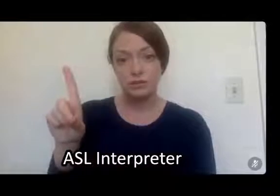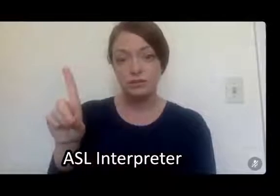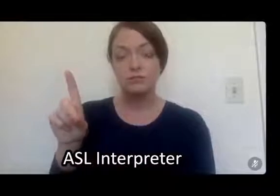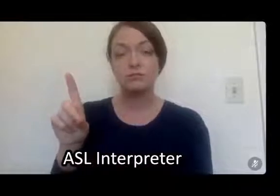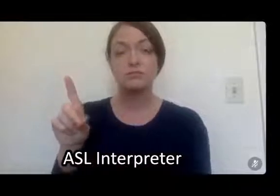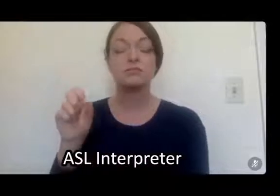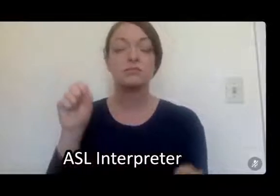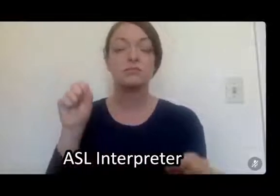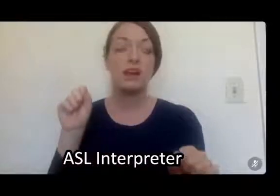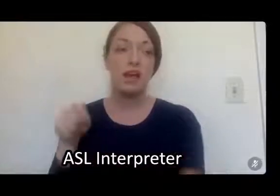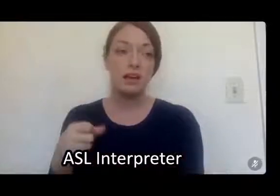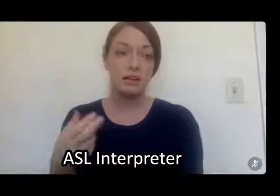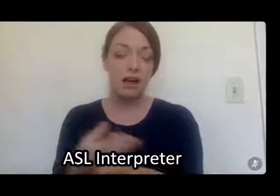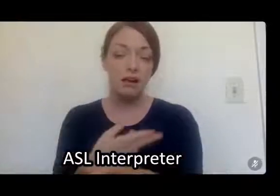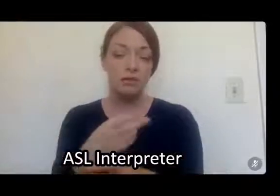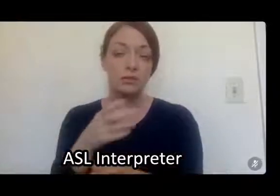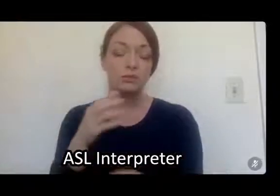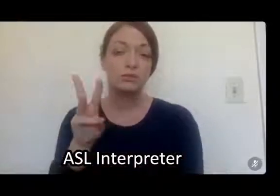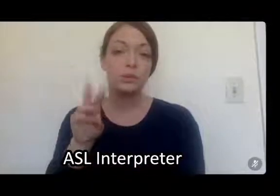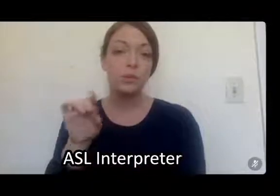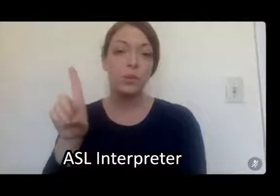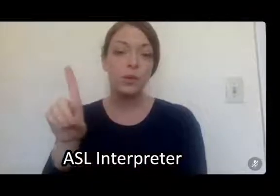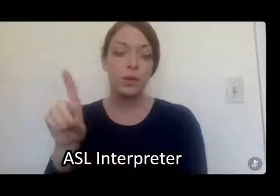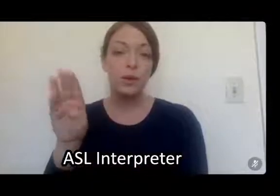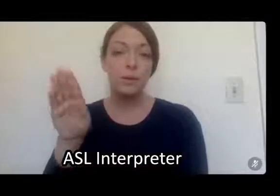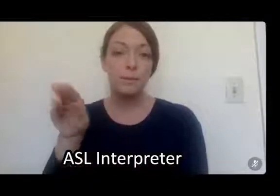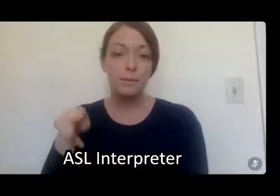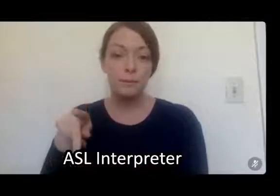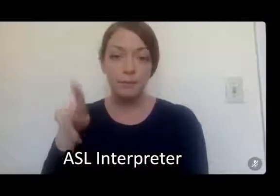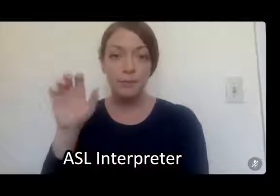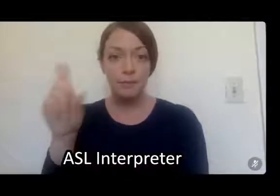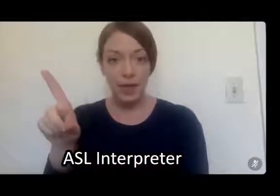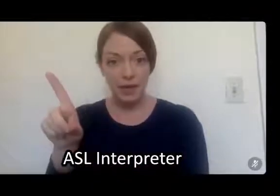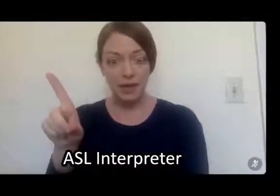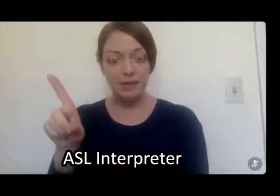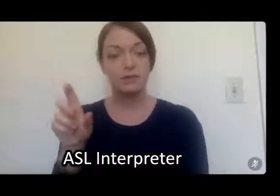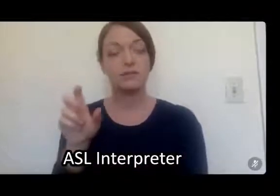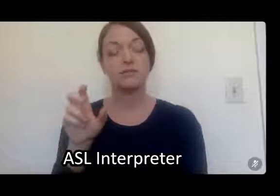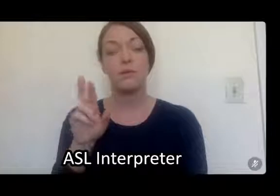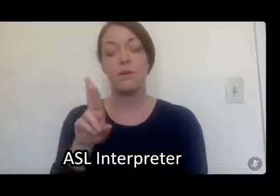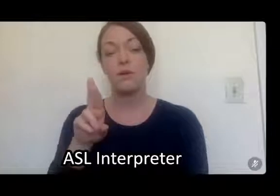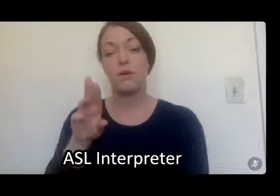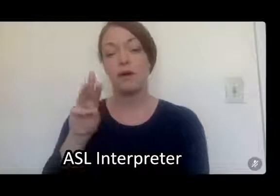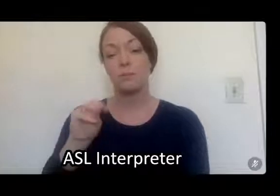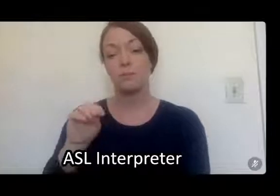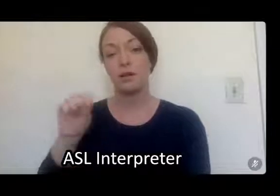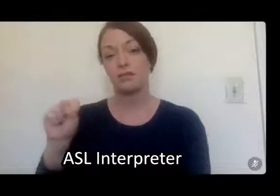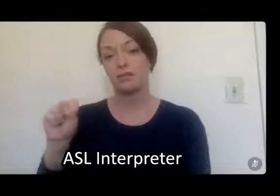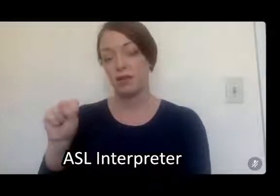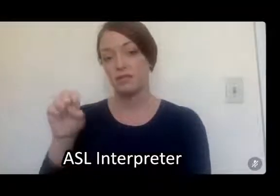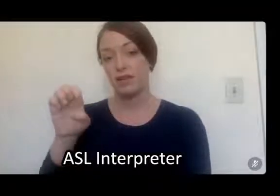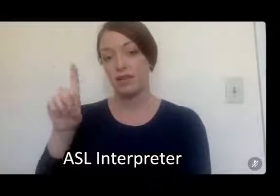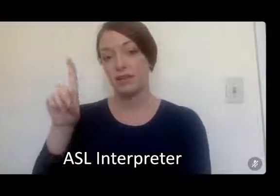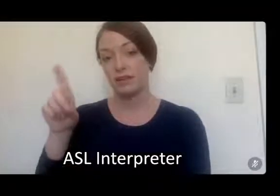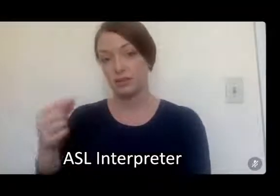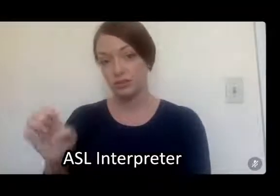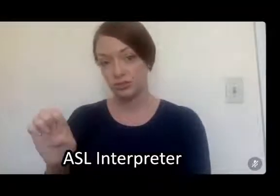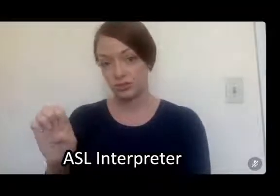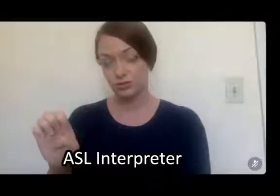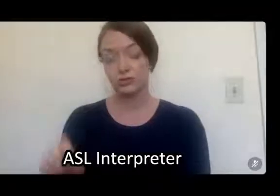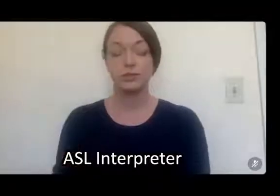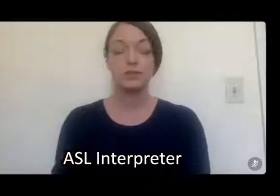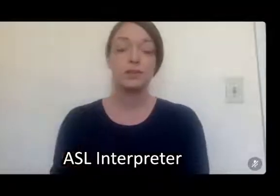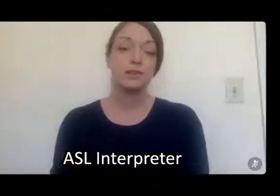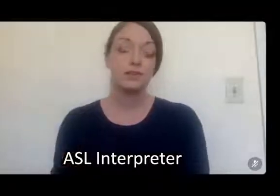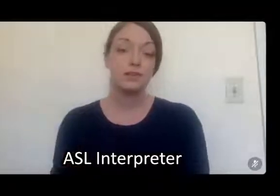WordPad, Microsoft Edge, or, is the web browser that I personally use. I will use